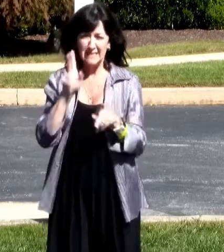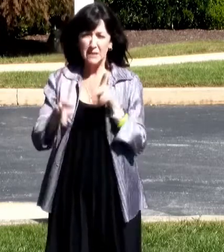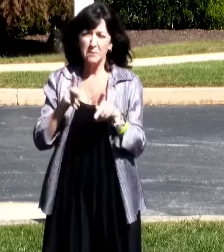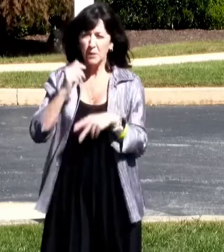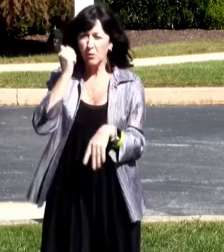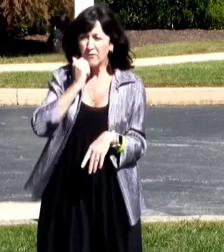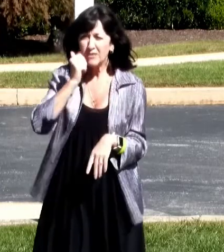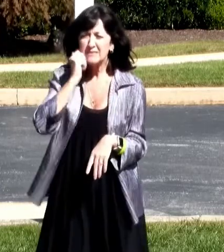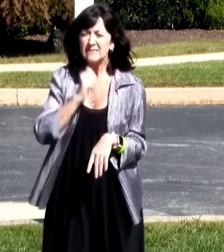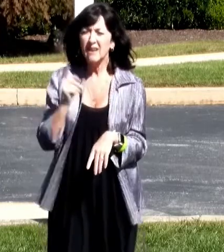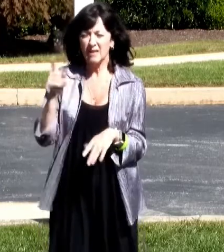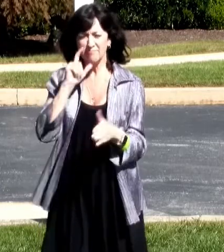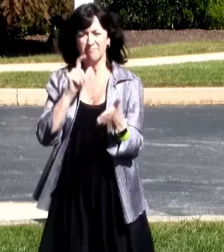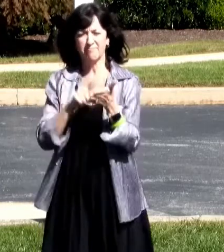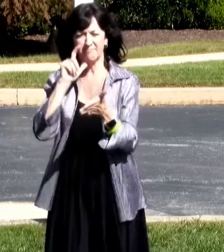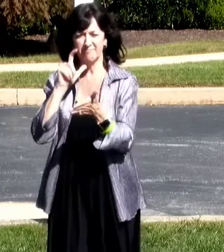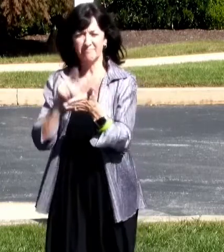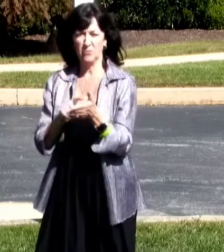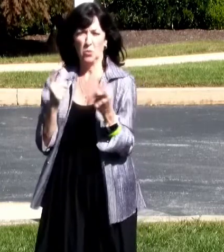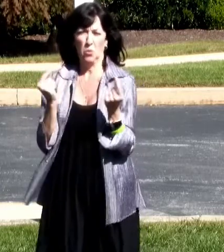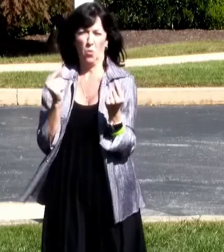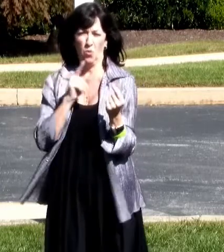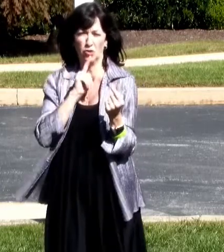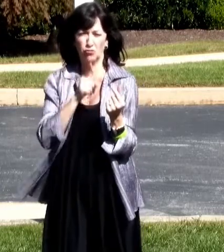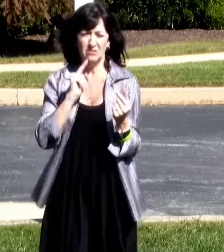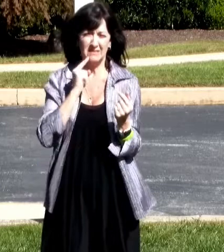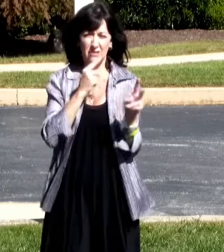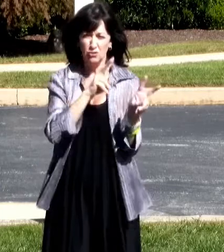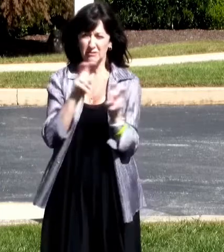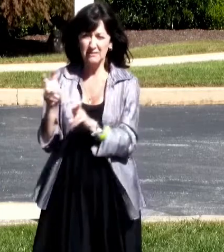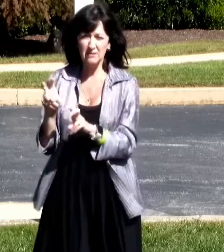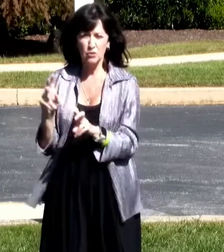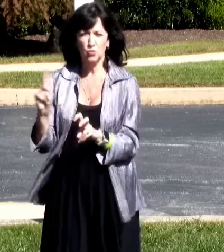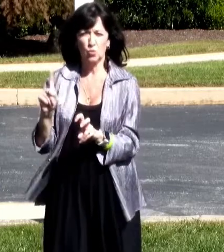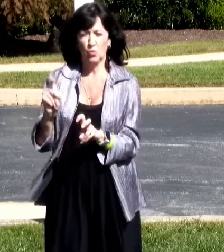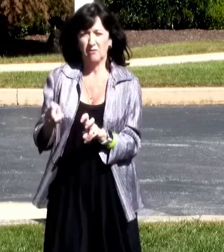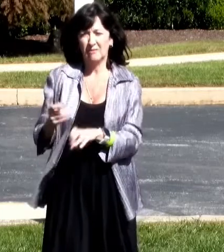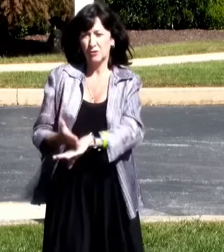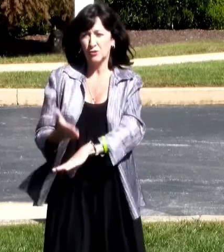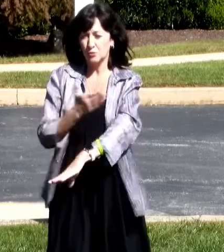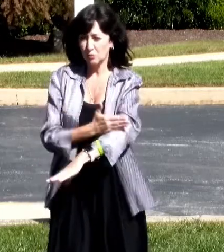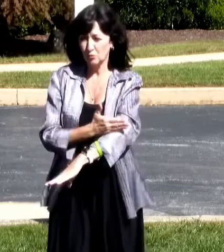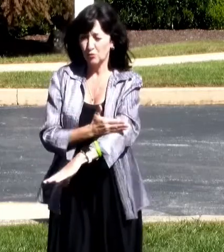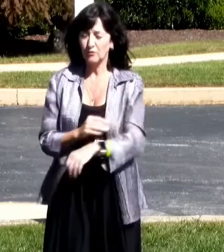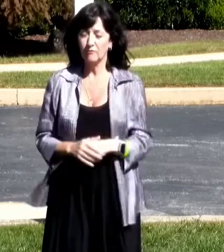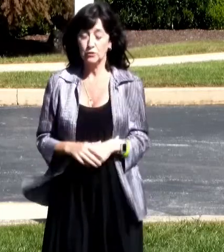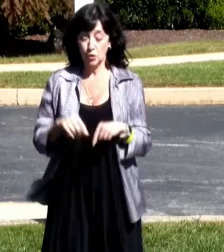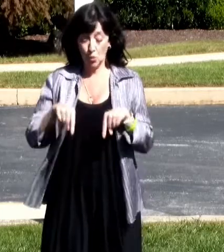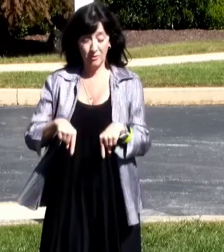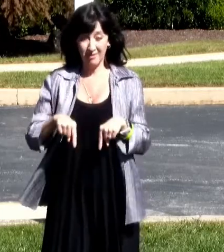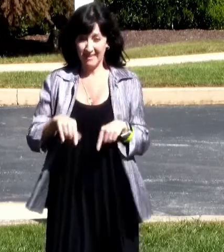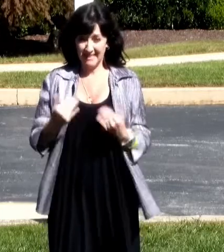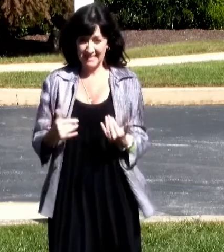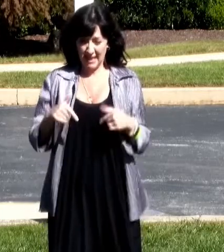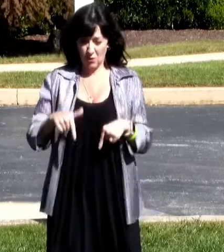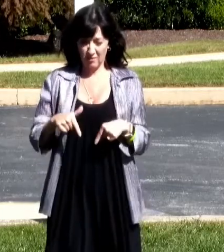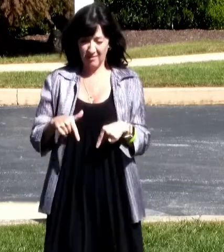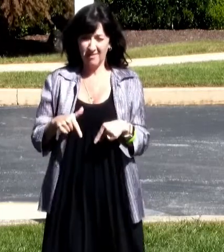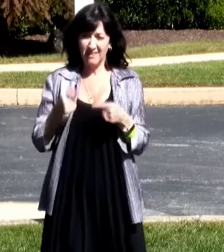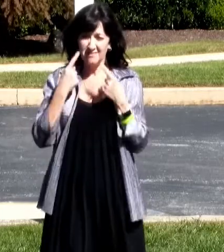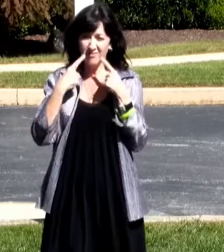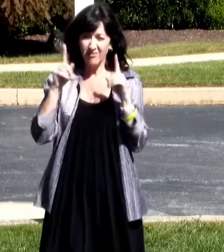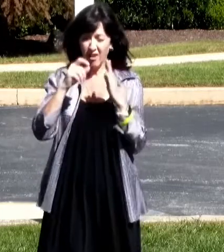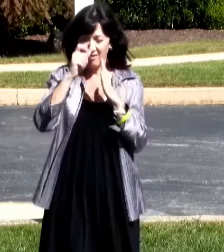this doesn't represent an end point. This kind of launches us into a new starting point here as the work's going to continue through